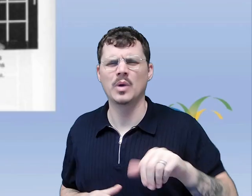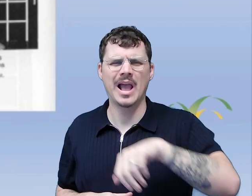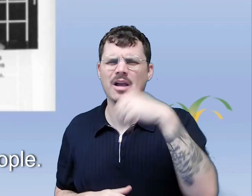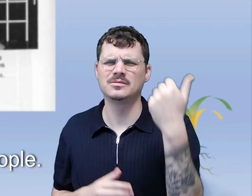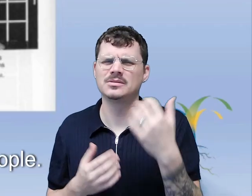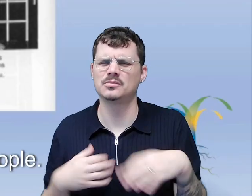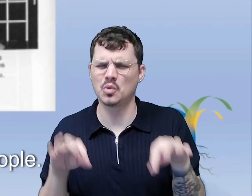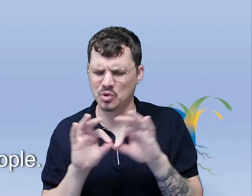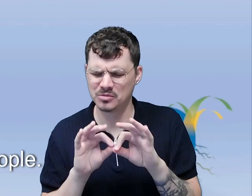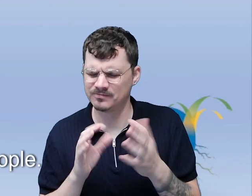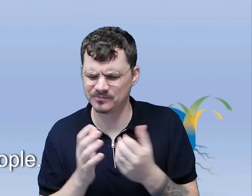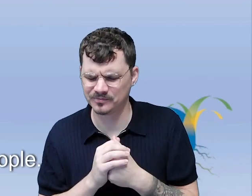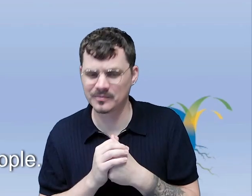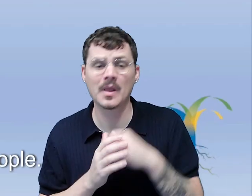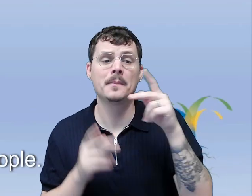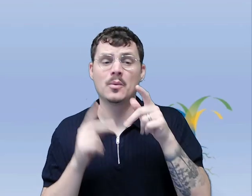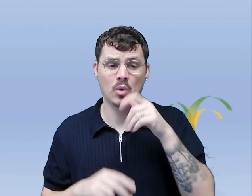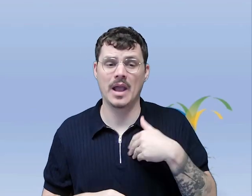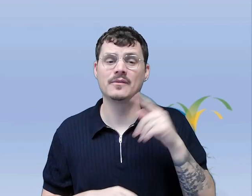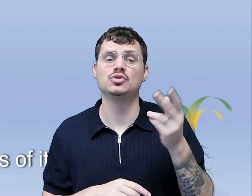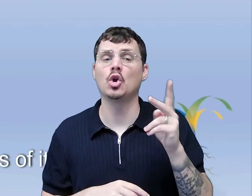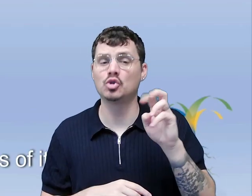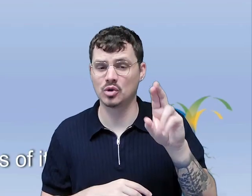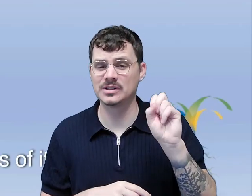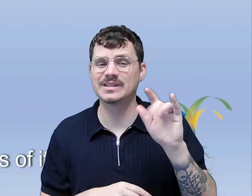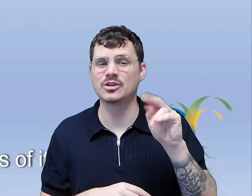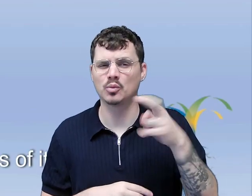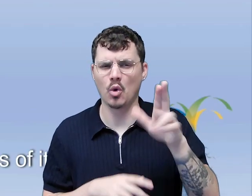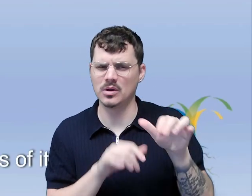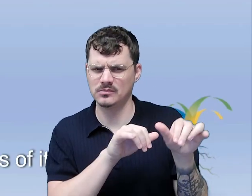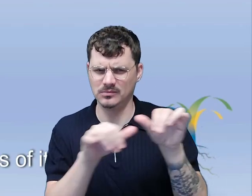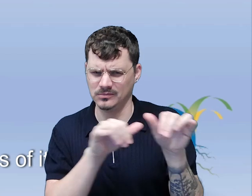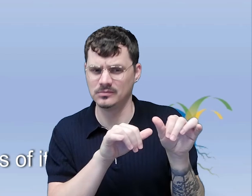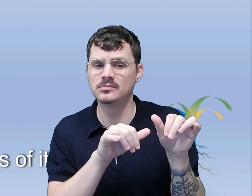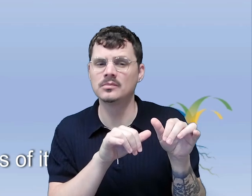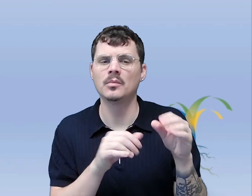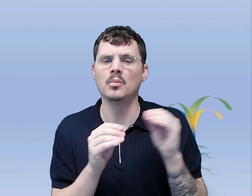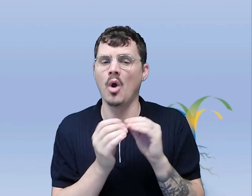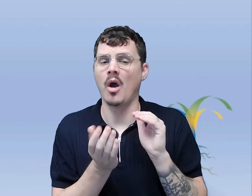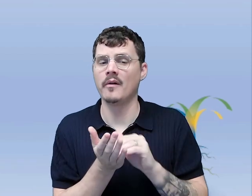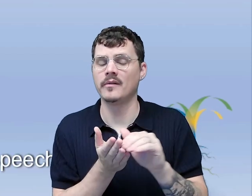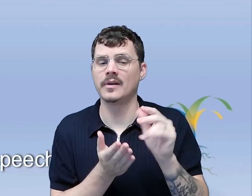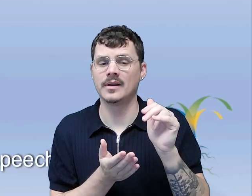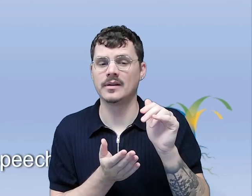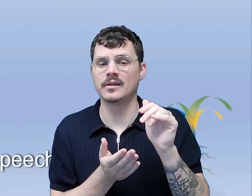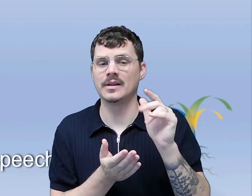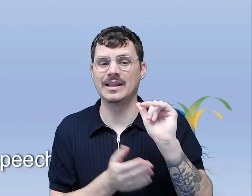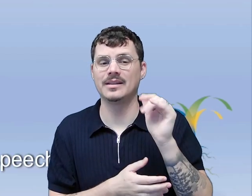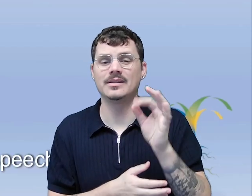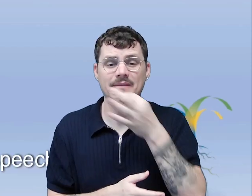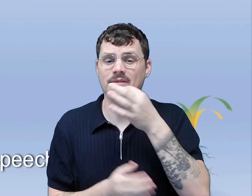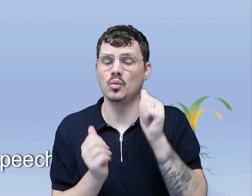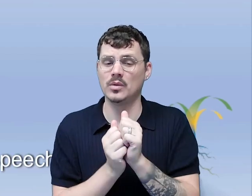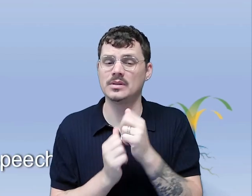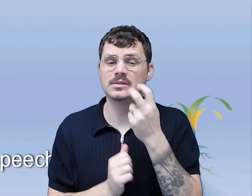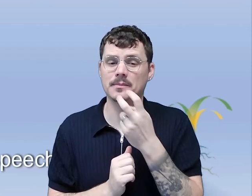So what else is important? Well, people with Turner syndrome or versions of it are often more